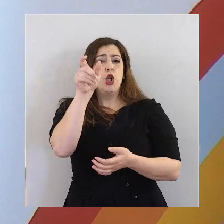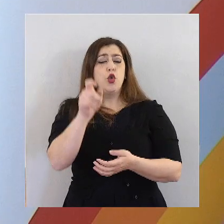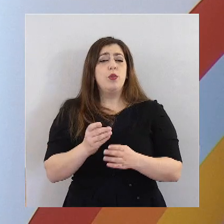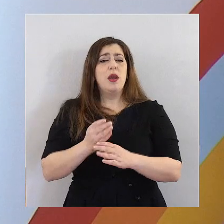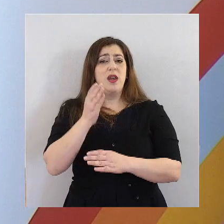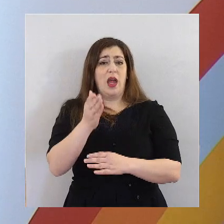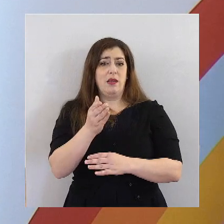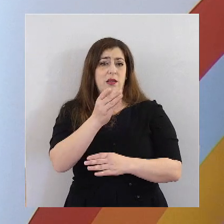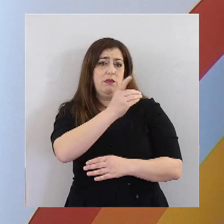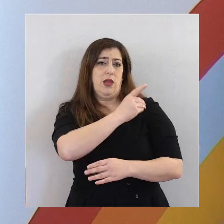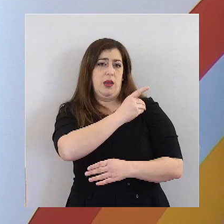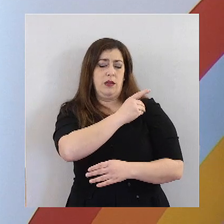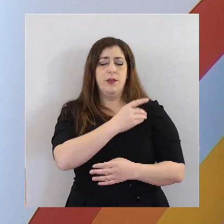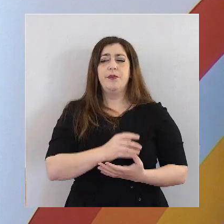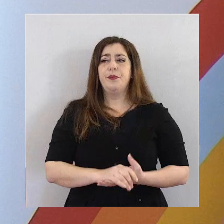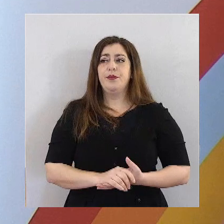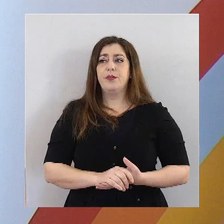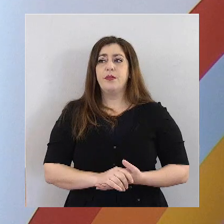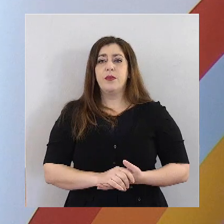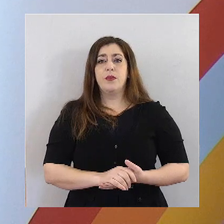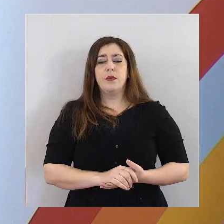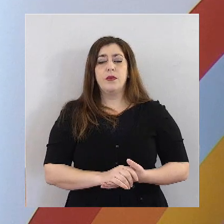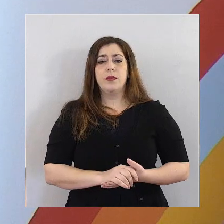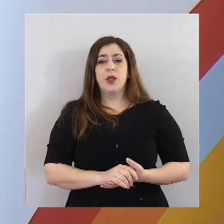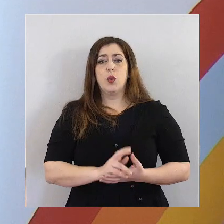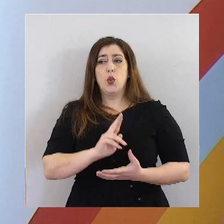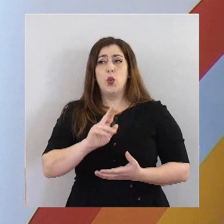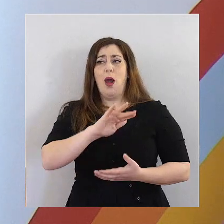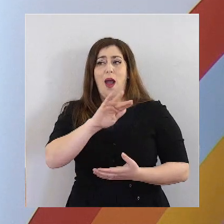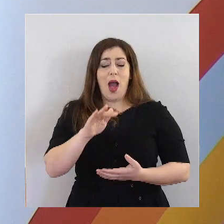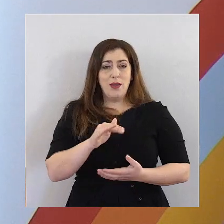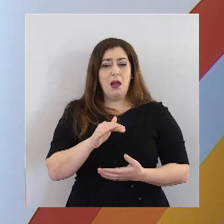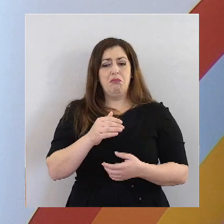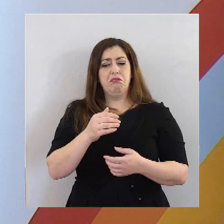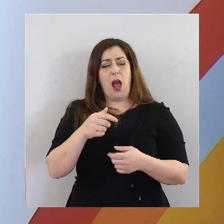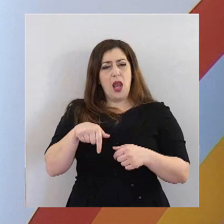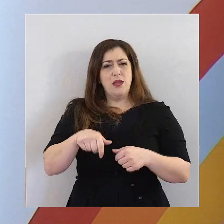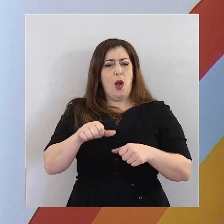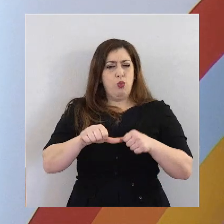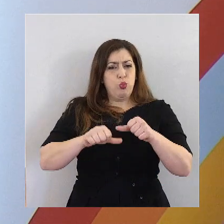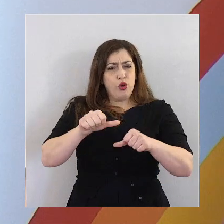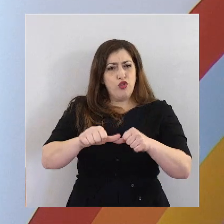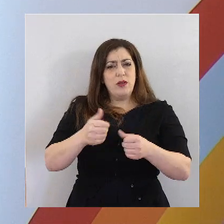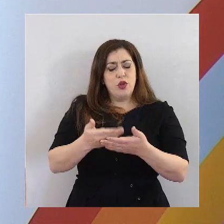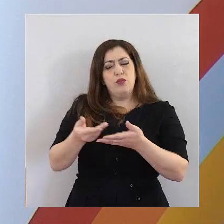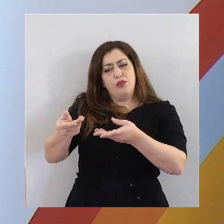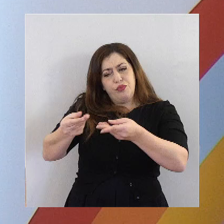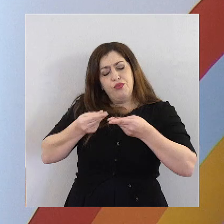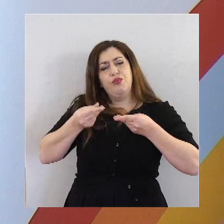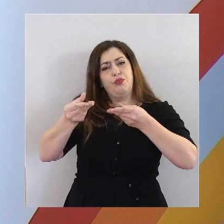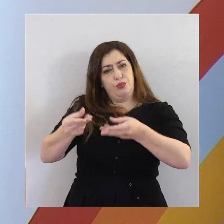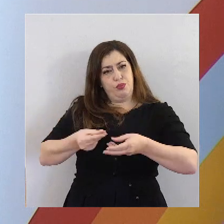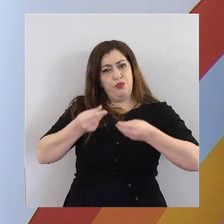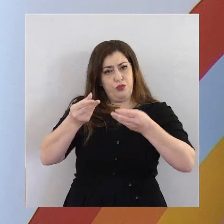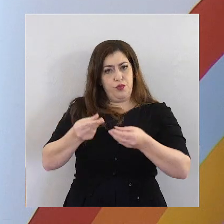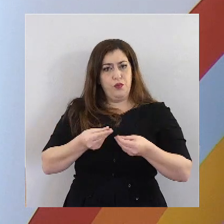are still in the process of absorbing some of the savings, let us say, that resulted